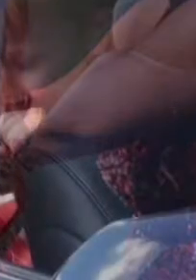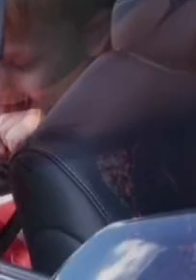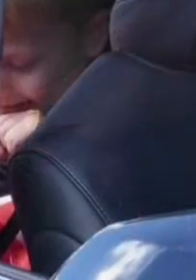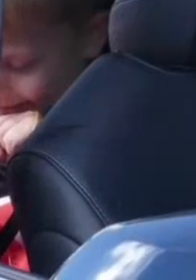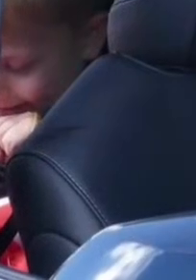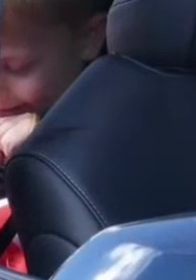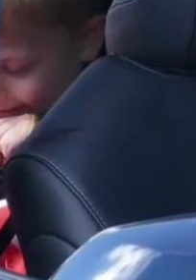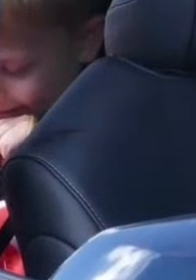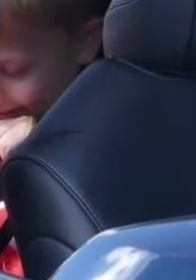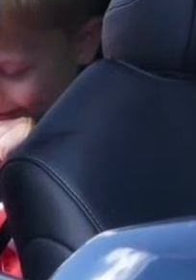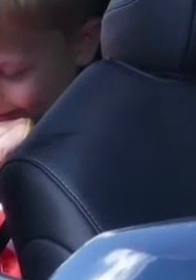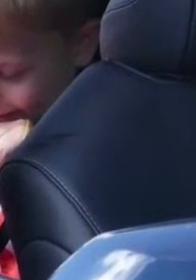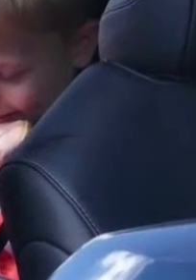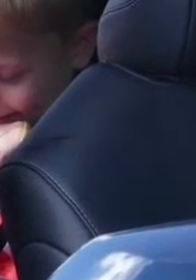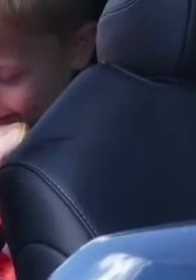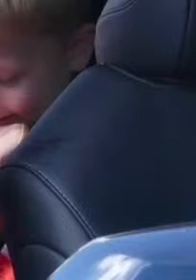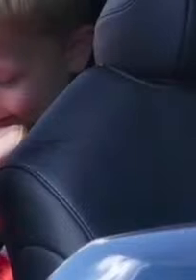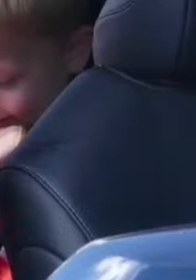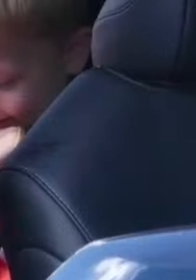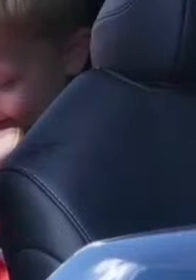sunrise. We watch the sunrise.